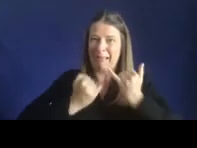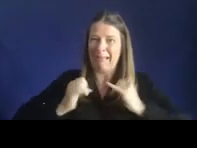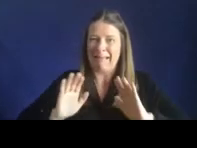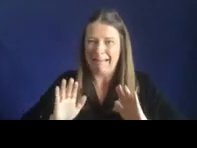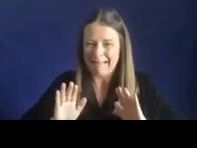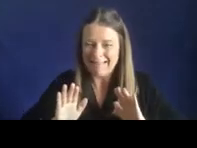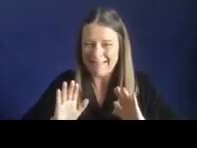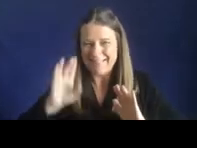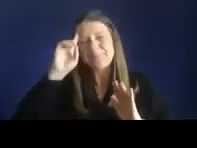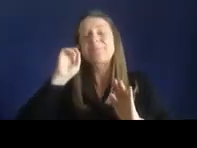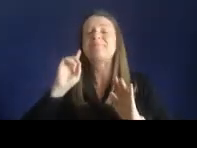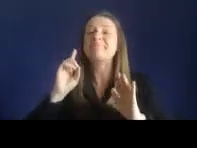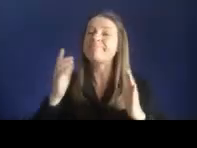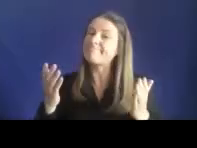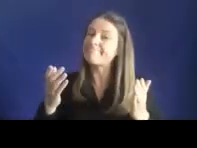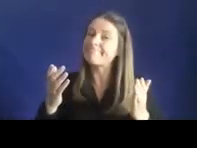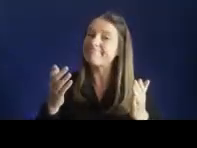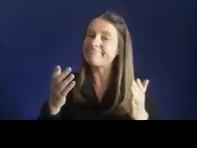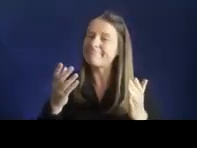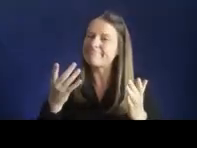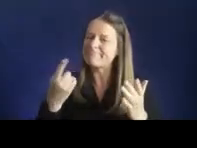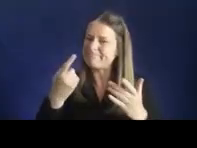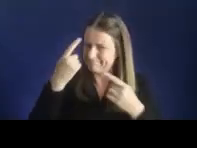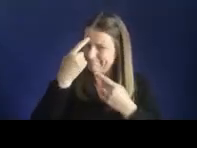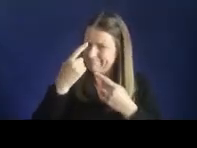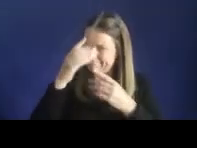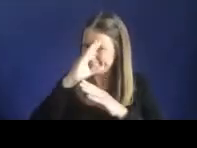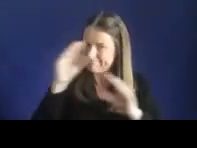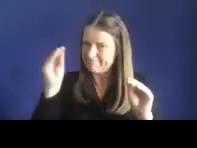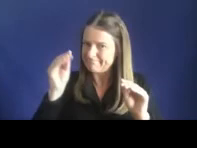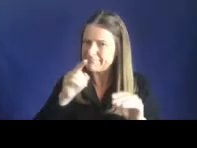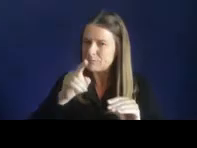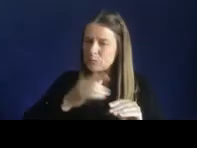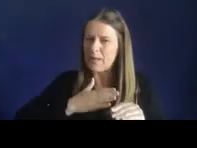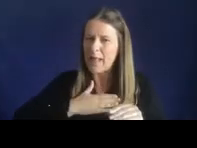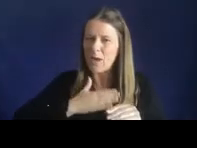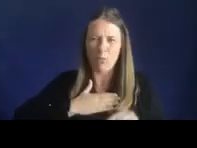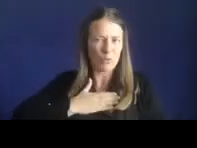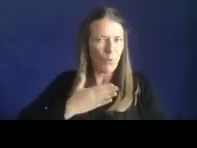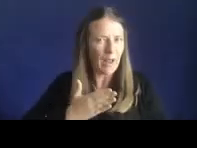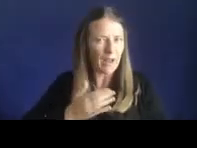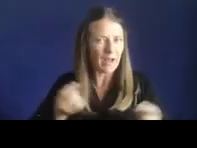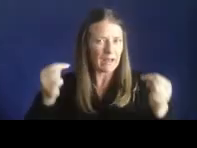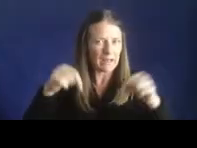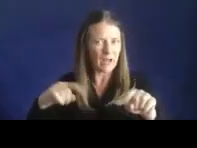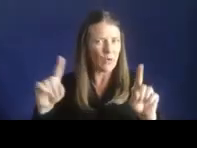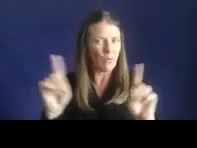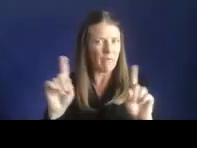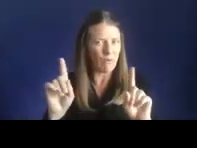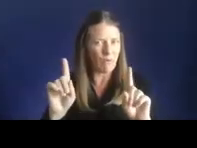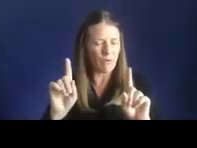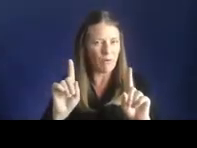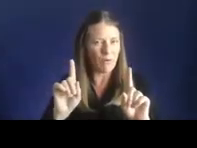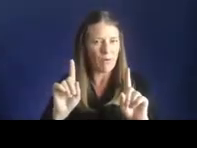Whether we like it or not, we are all here for one reason. We have a human